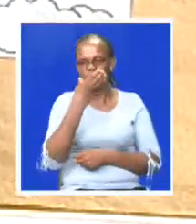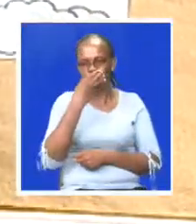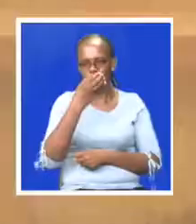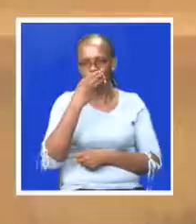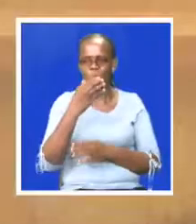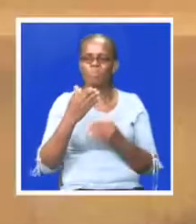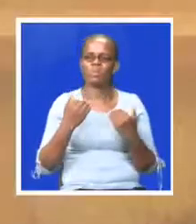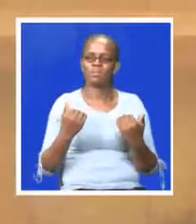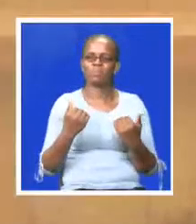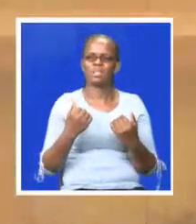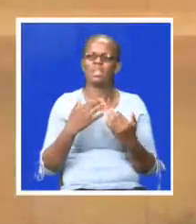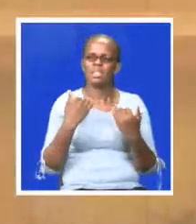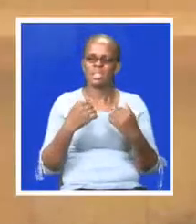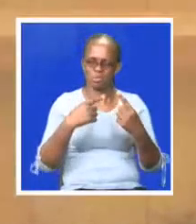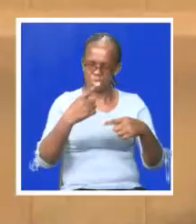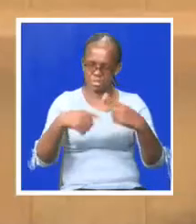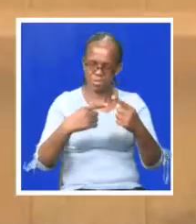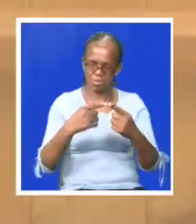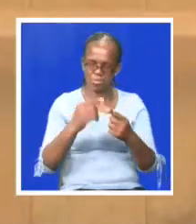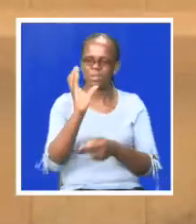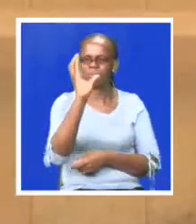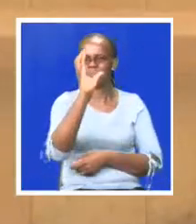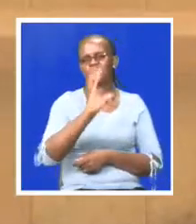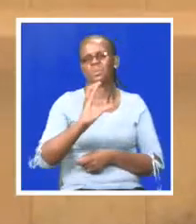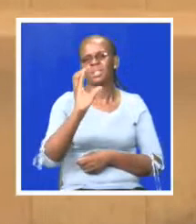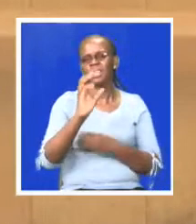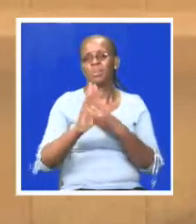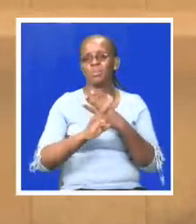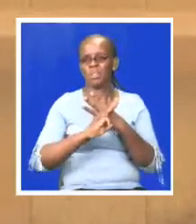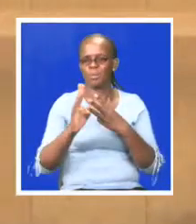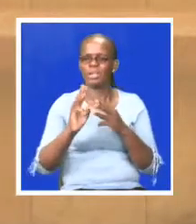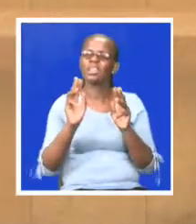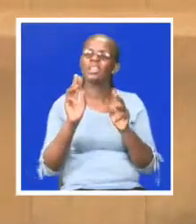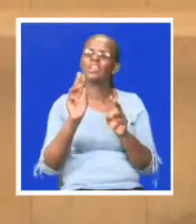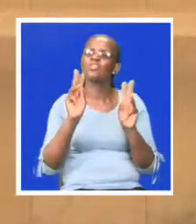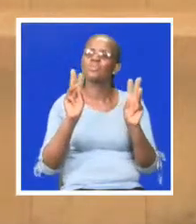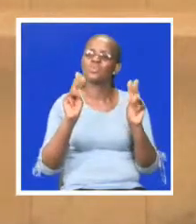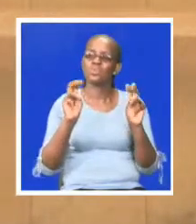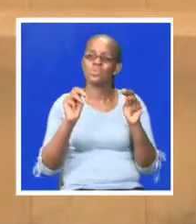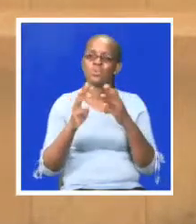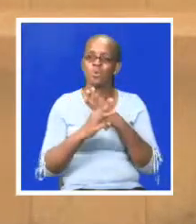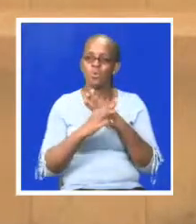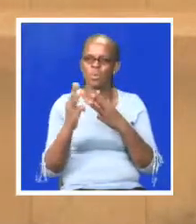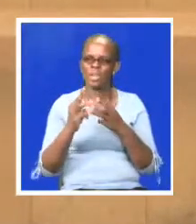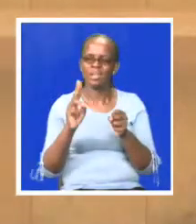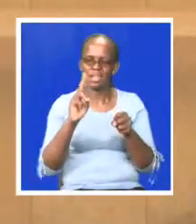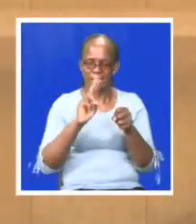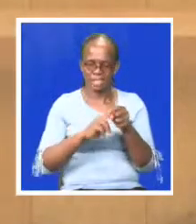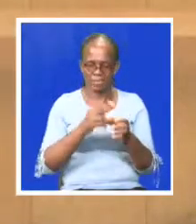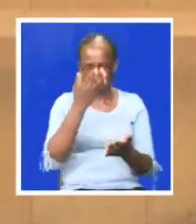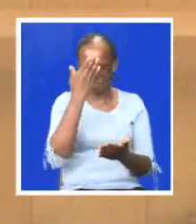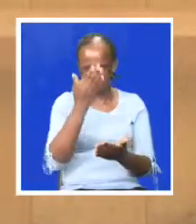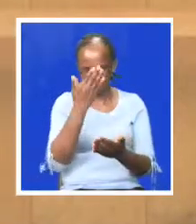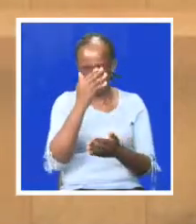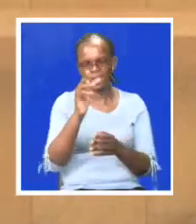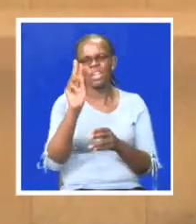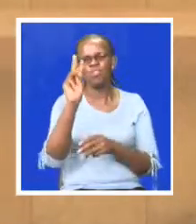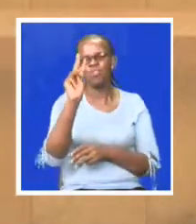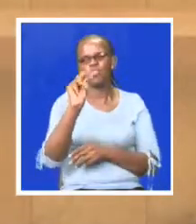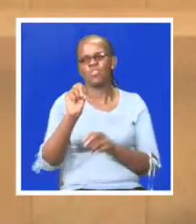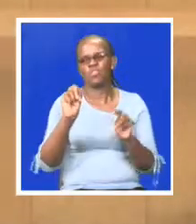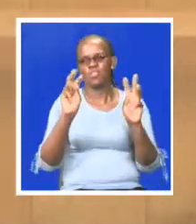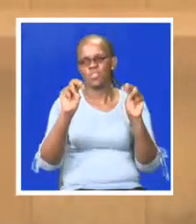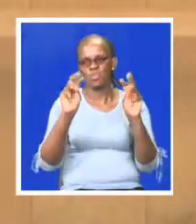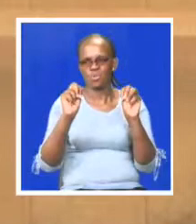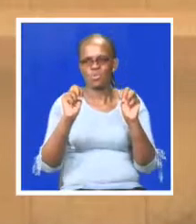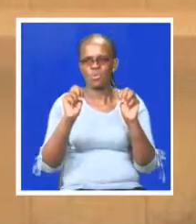on to the color of the week. It is a new week and we are going to learn about a new color. I think you're so much excited